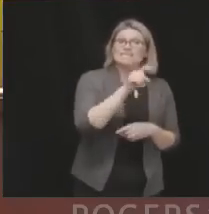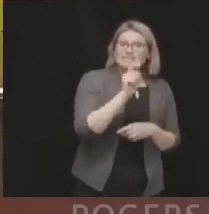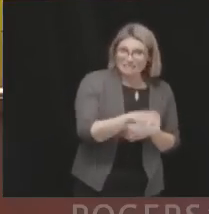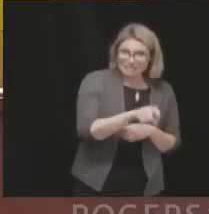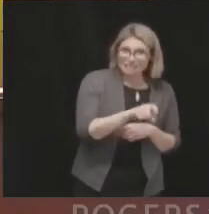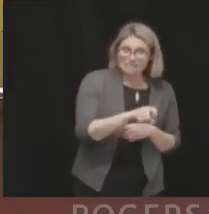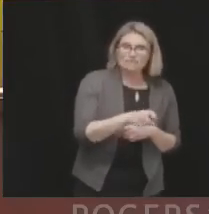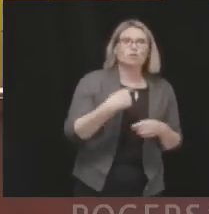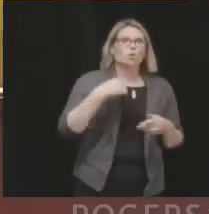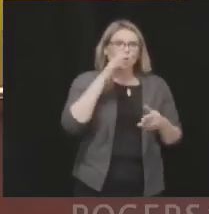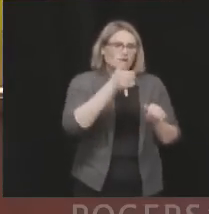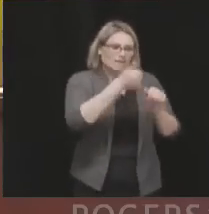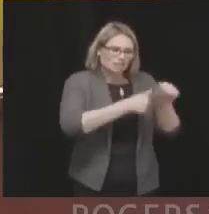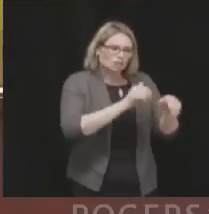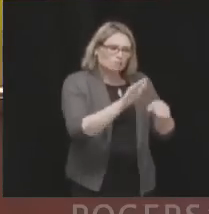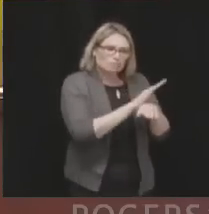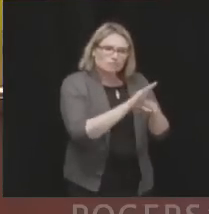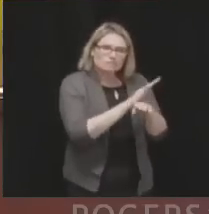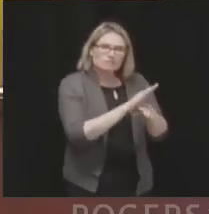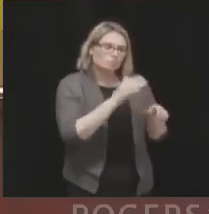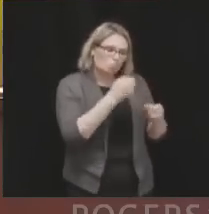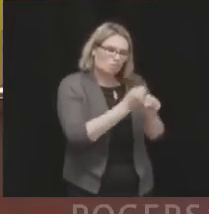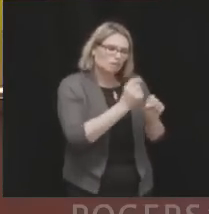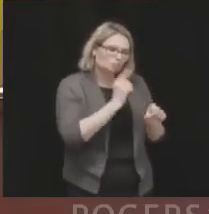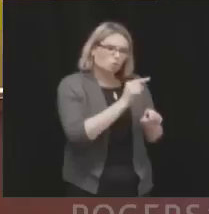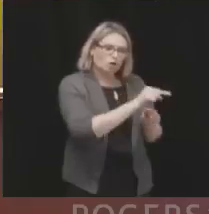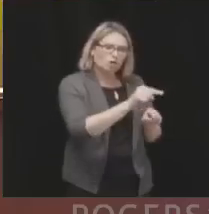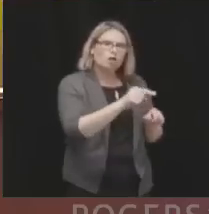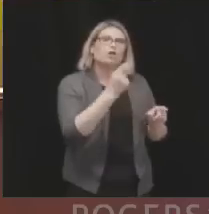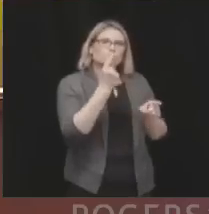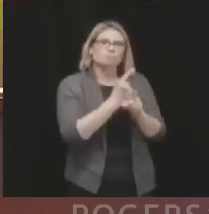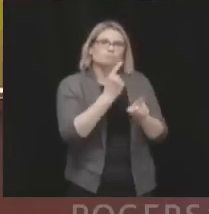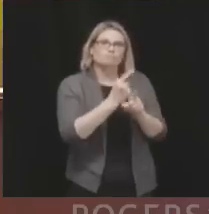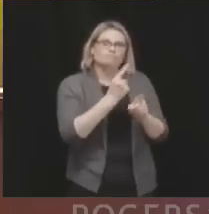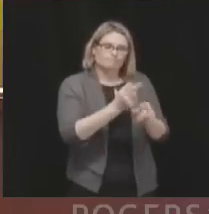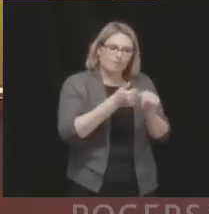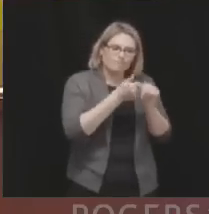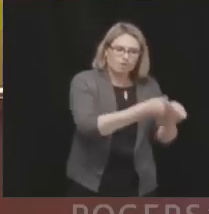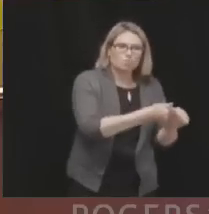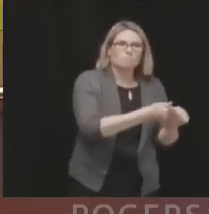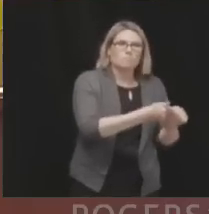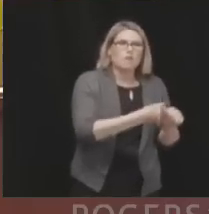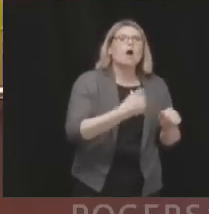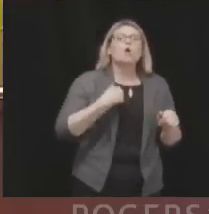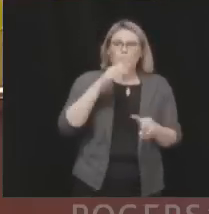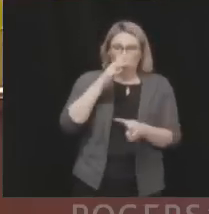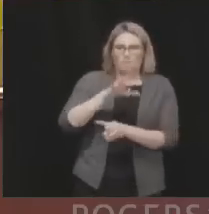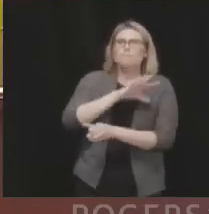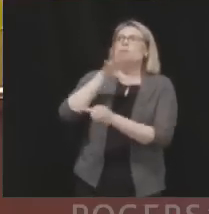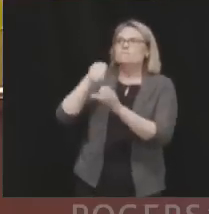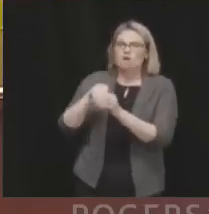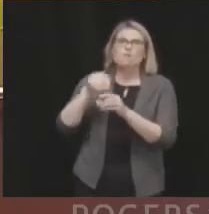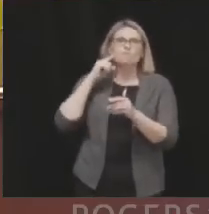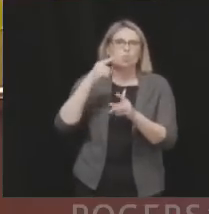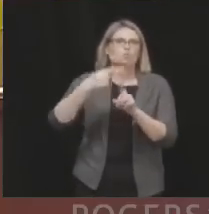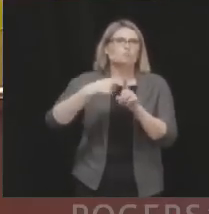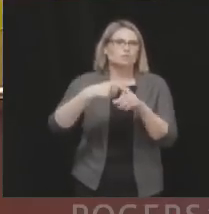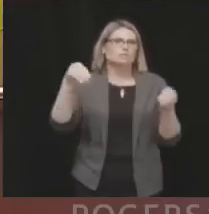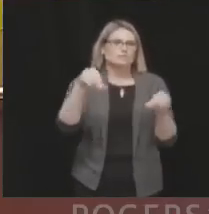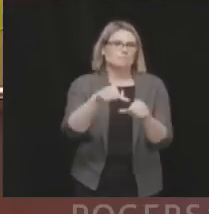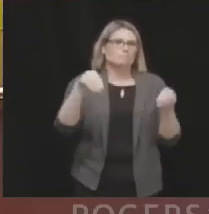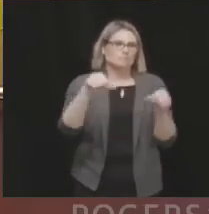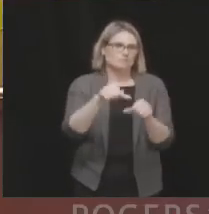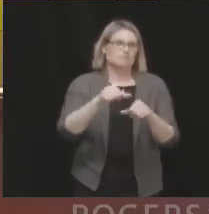and I apologize. John Chilbeck's question was addressed to Dr. Russell and all the leaders about the pharmacy.